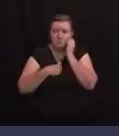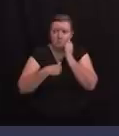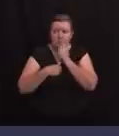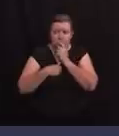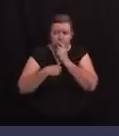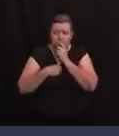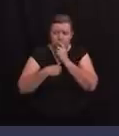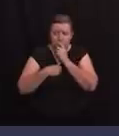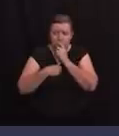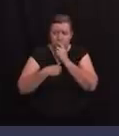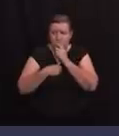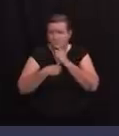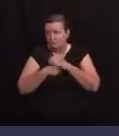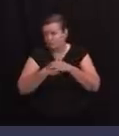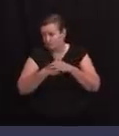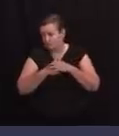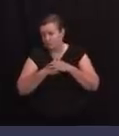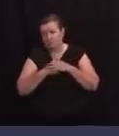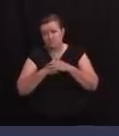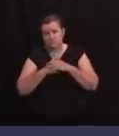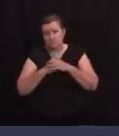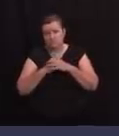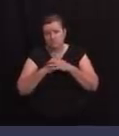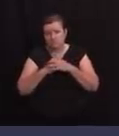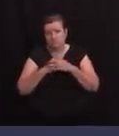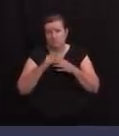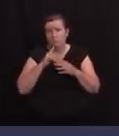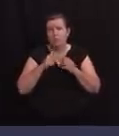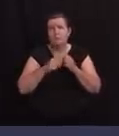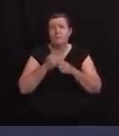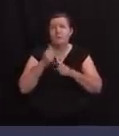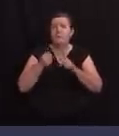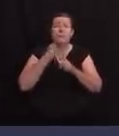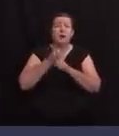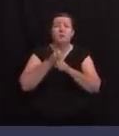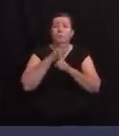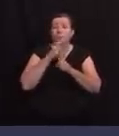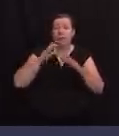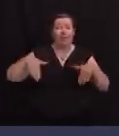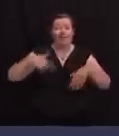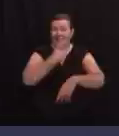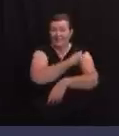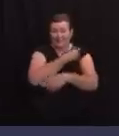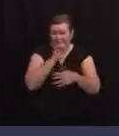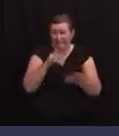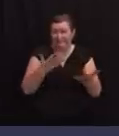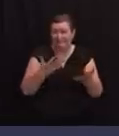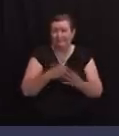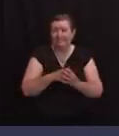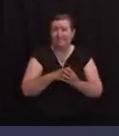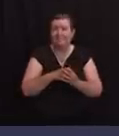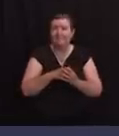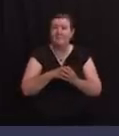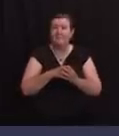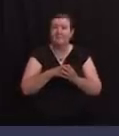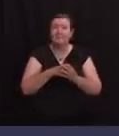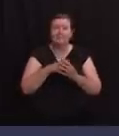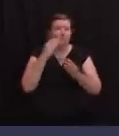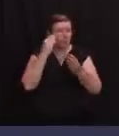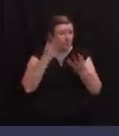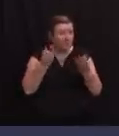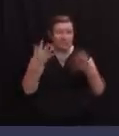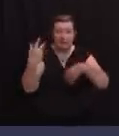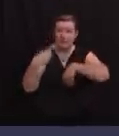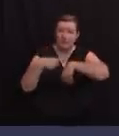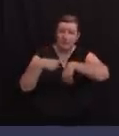overwhelmingly that will be a reality for unvaccinated people. Because based on everything, I think you've heard this several times from us, from Tony Fauci and